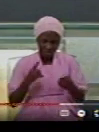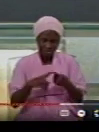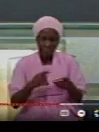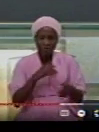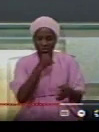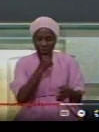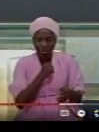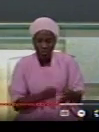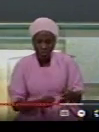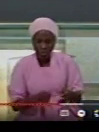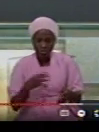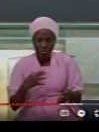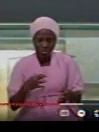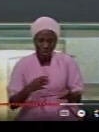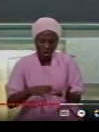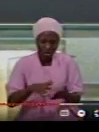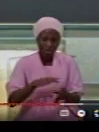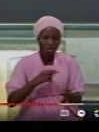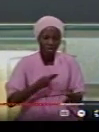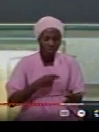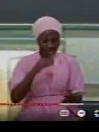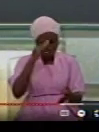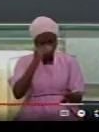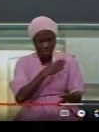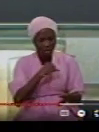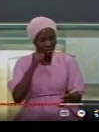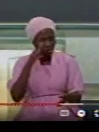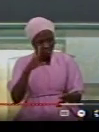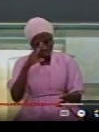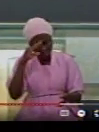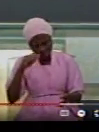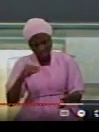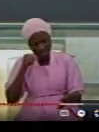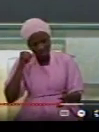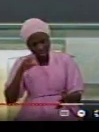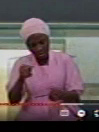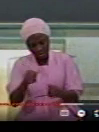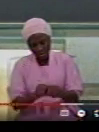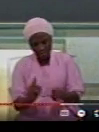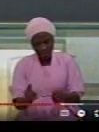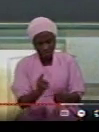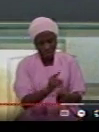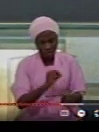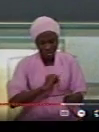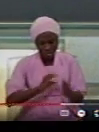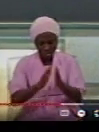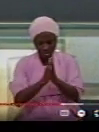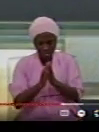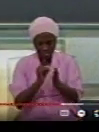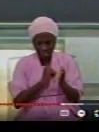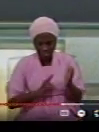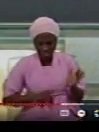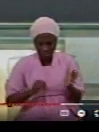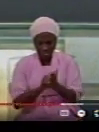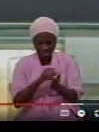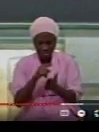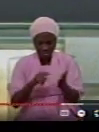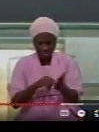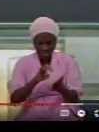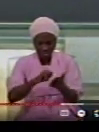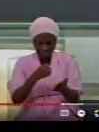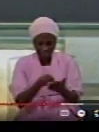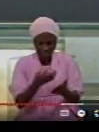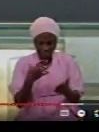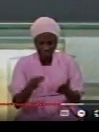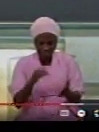of us, the men and the women, the boys and the girls, everyone. I pray, Lord, this evidence of faith will